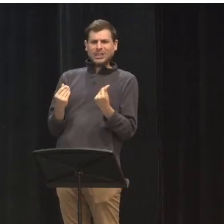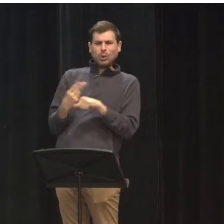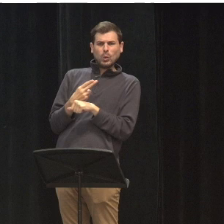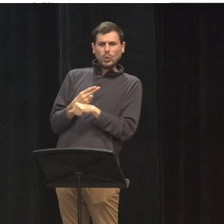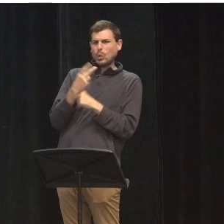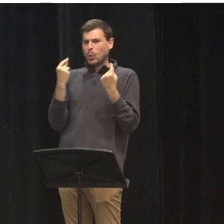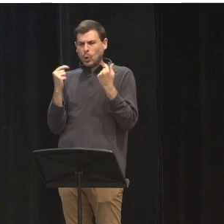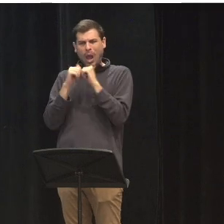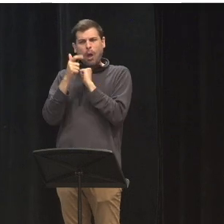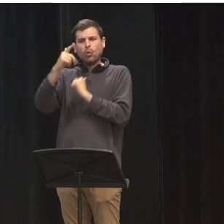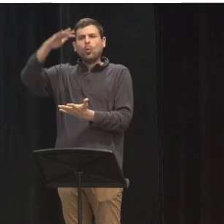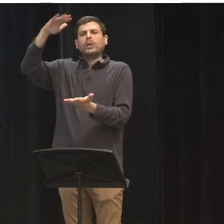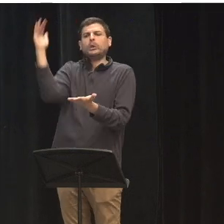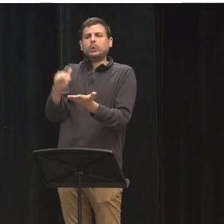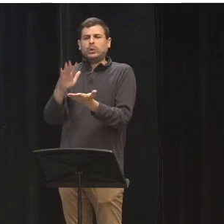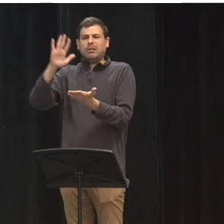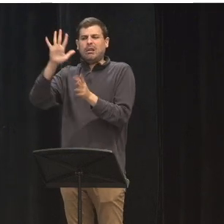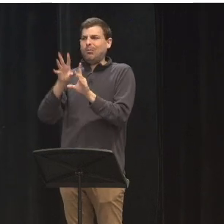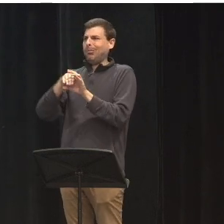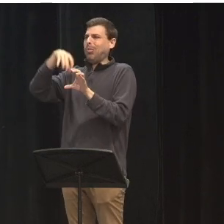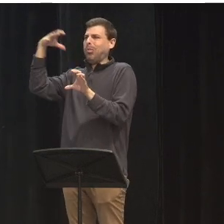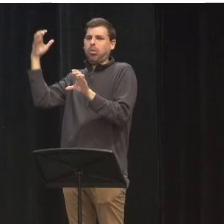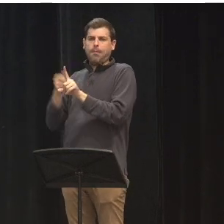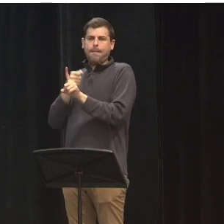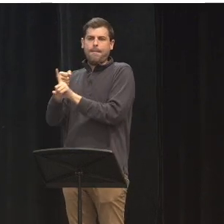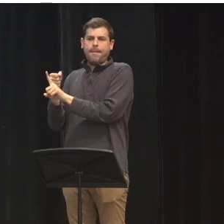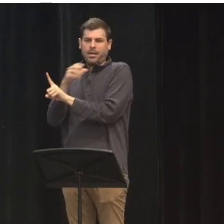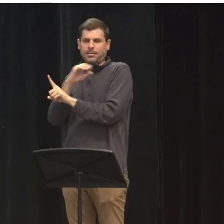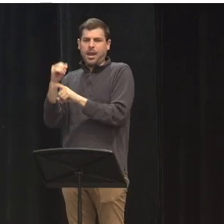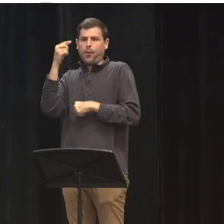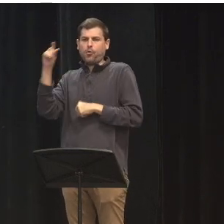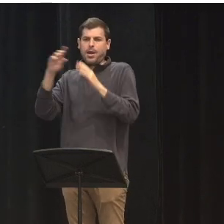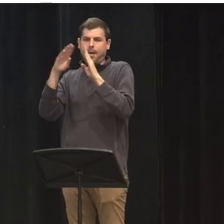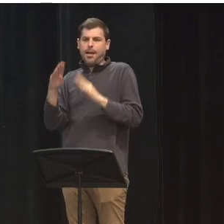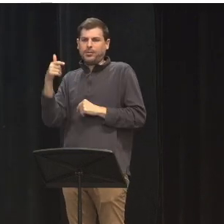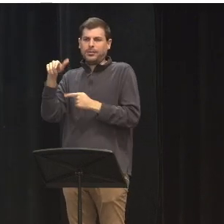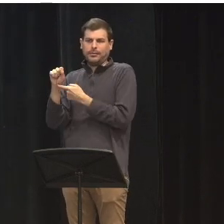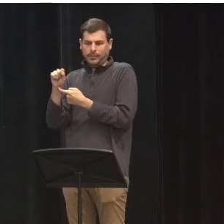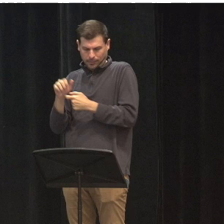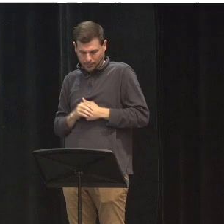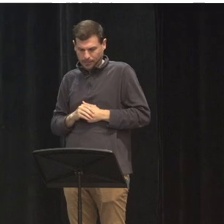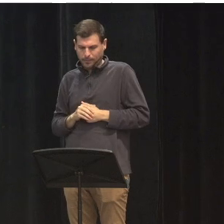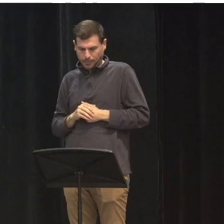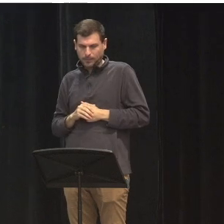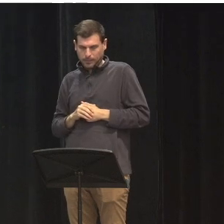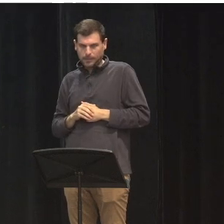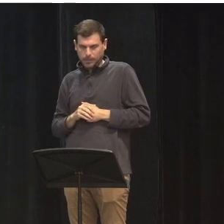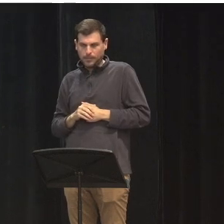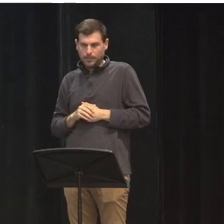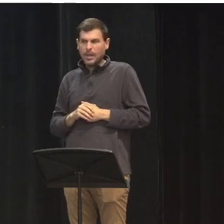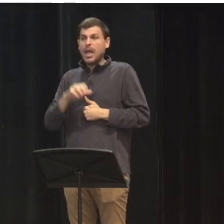to reduce the project's impactful greenhouse gas emissions. The FEIS should also clarify how the removal of